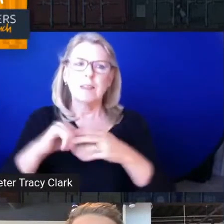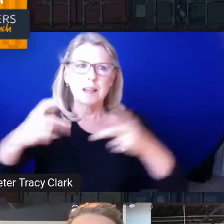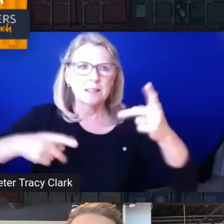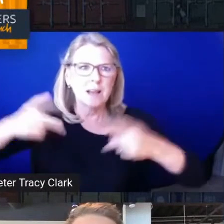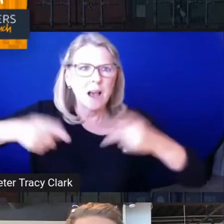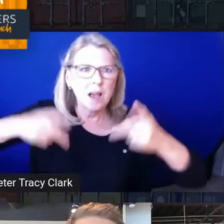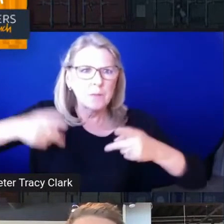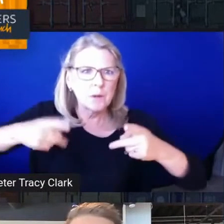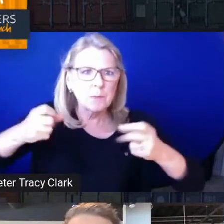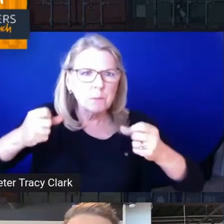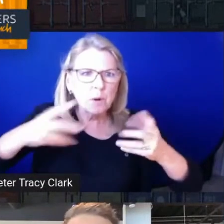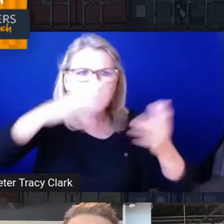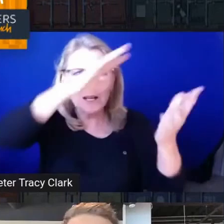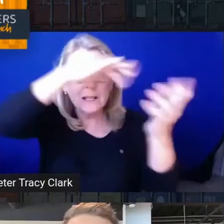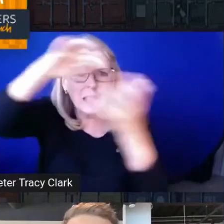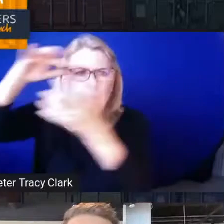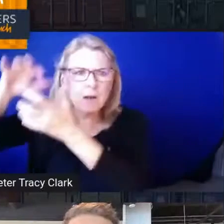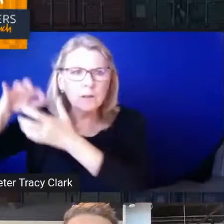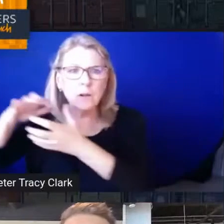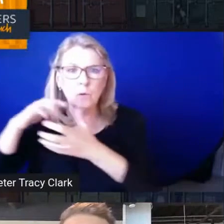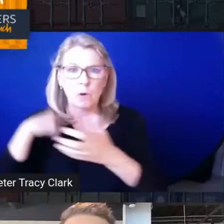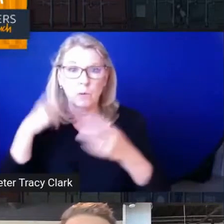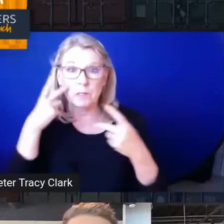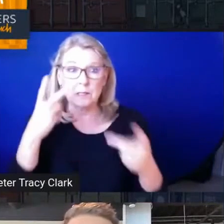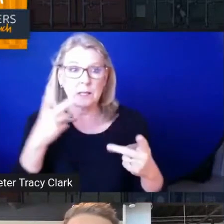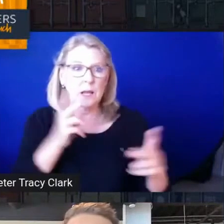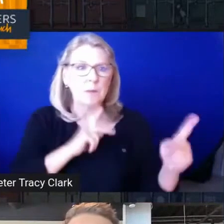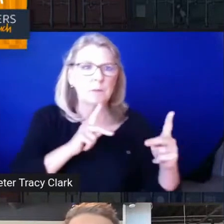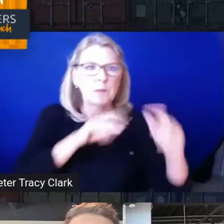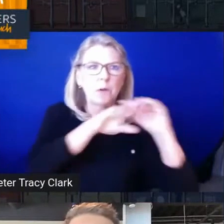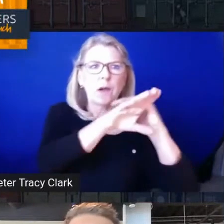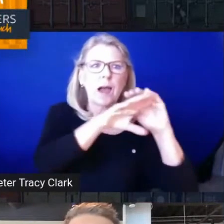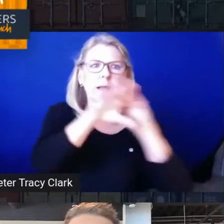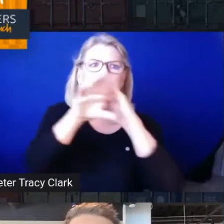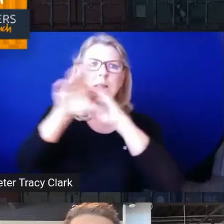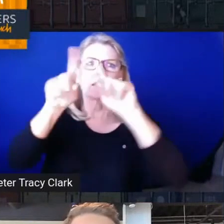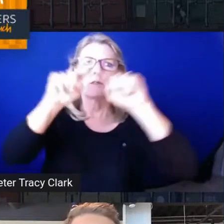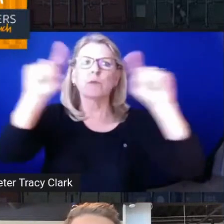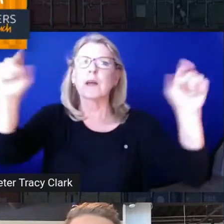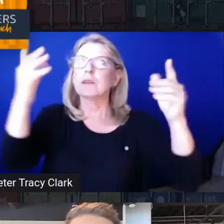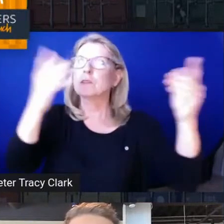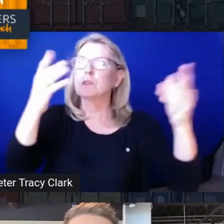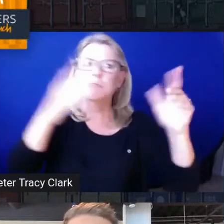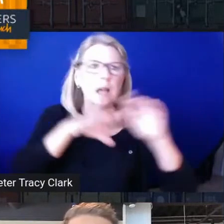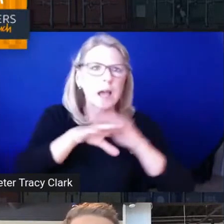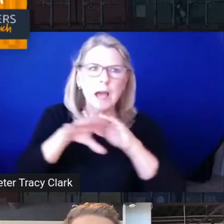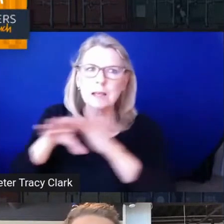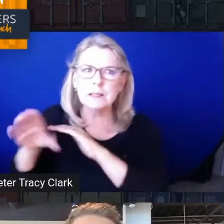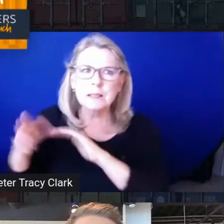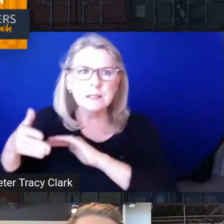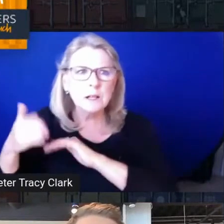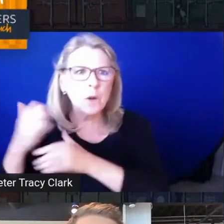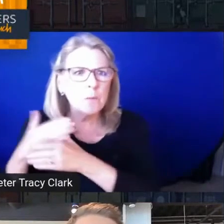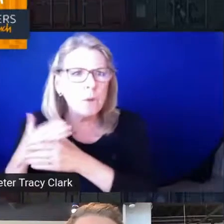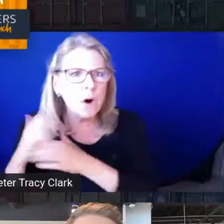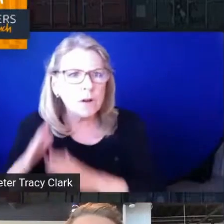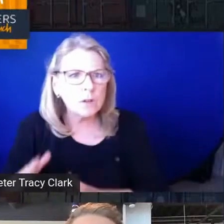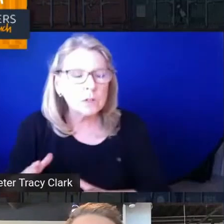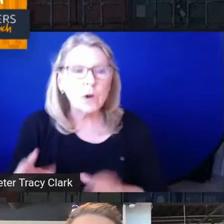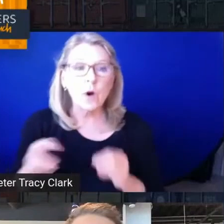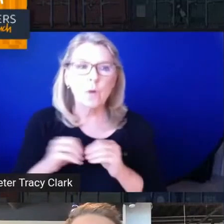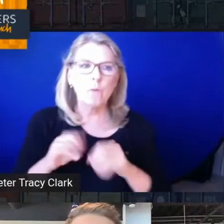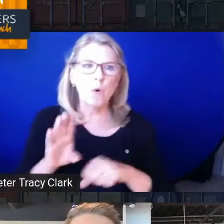accessing a variety of services. They're interacting with SaaS applications and partners. They're doing more business, you know, throughout a bunch of